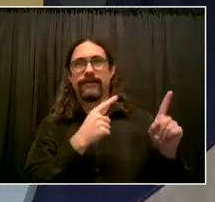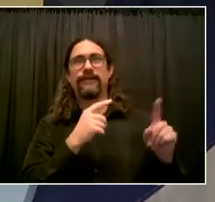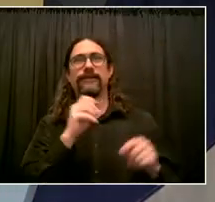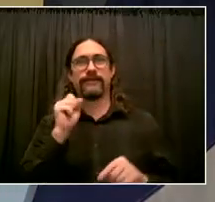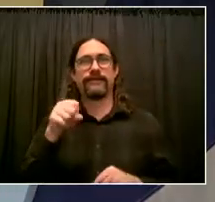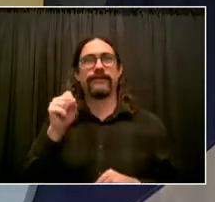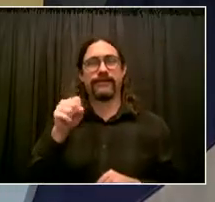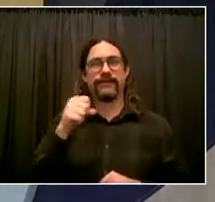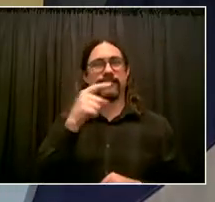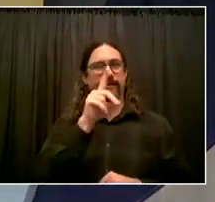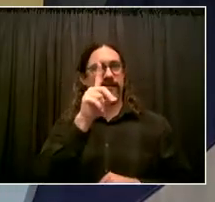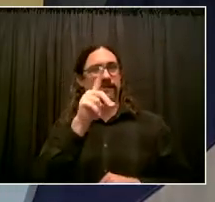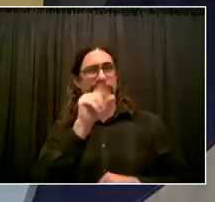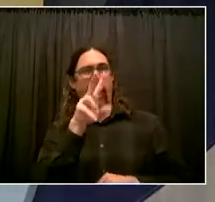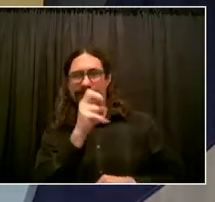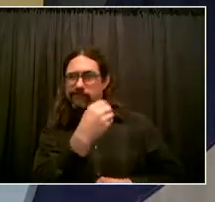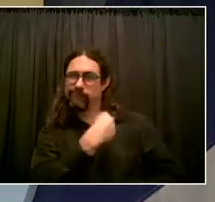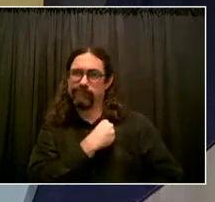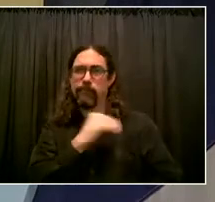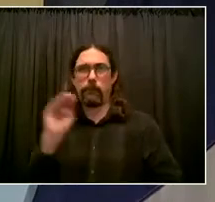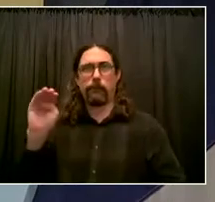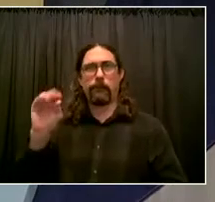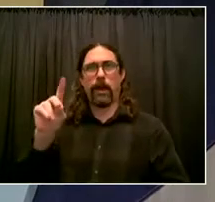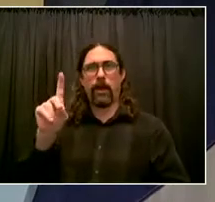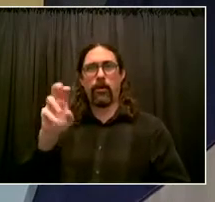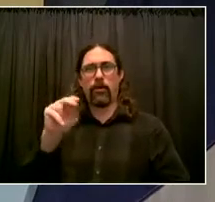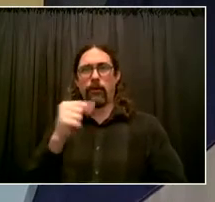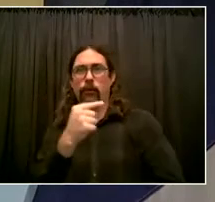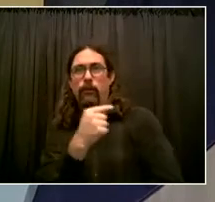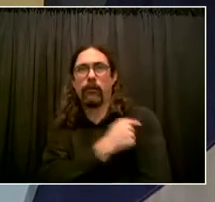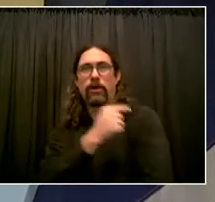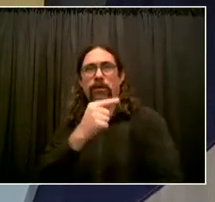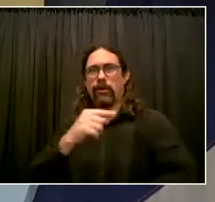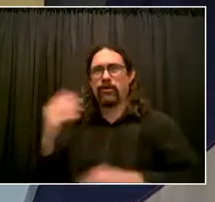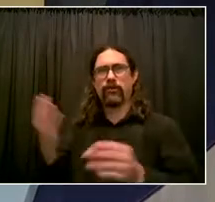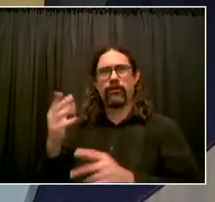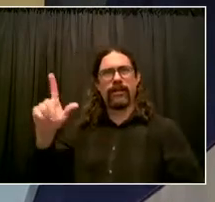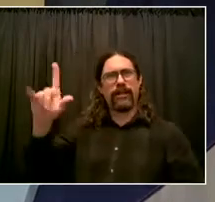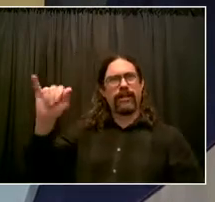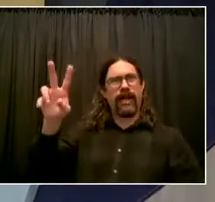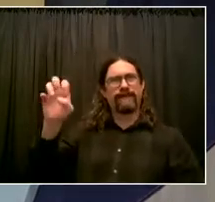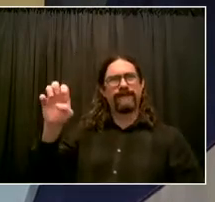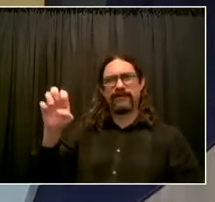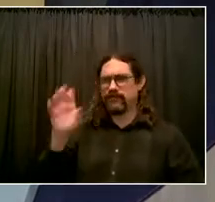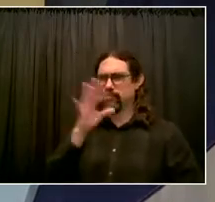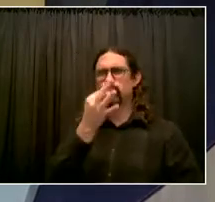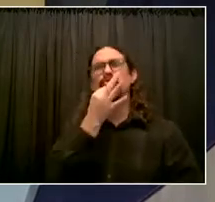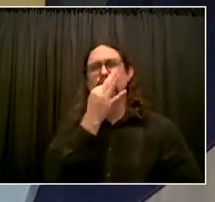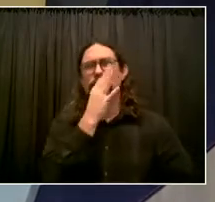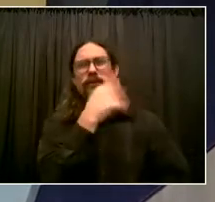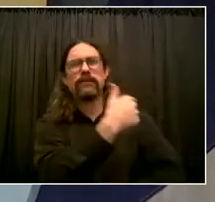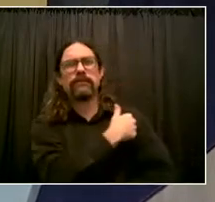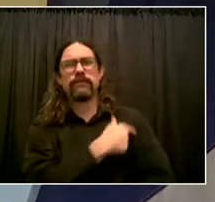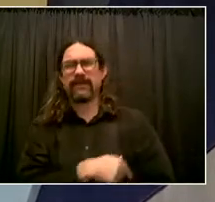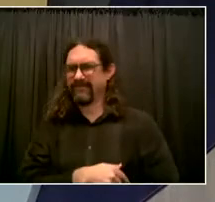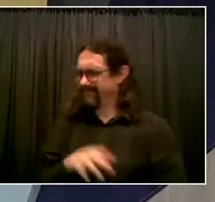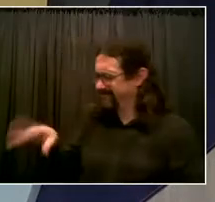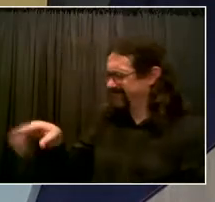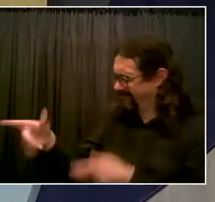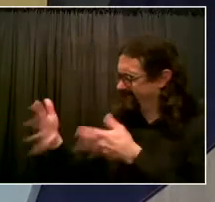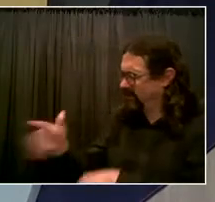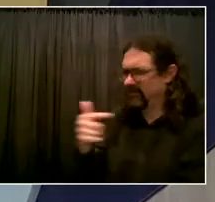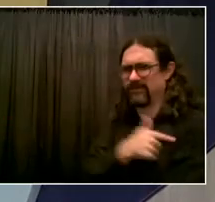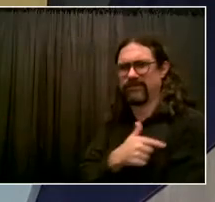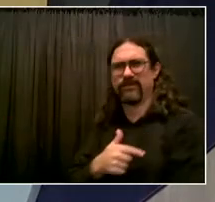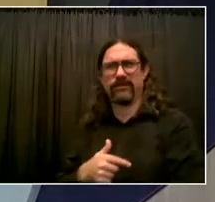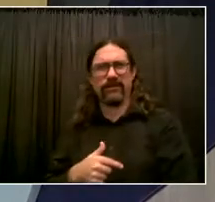by. Dave, when are we going to do this? We are all done, sir. What? I'm shocked. I'll just give you your Band-Aid. Well done. This guy